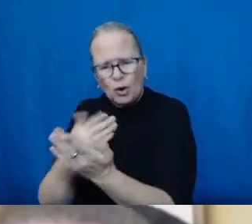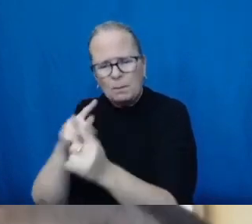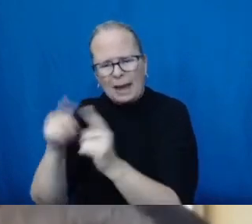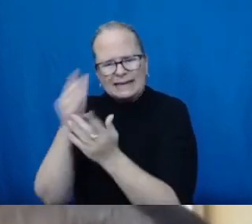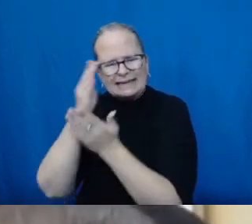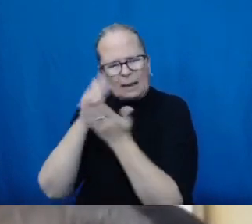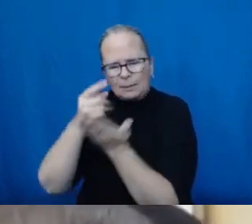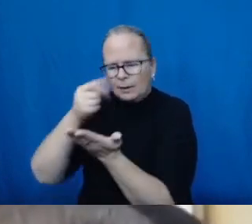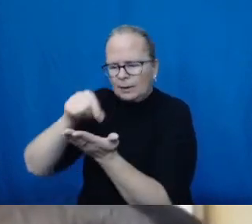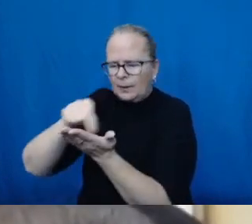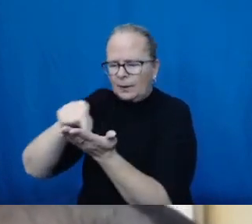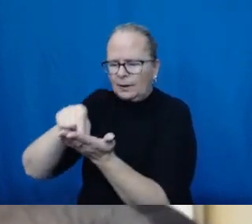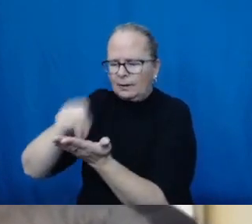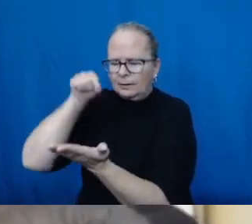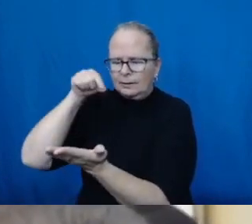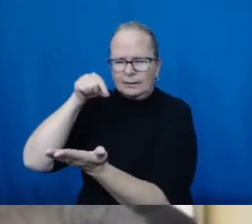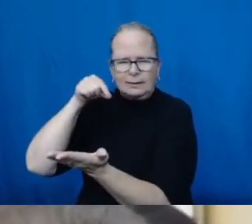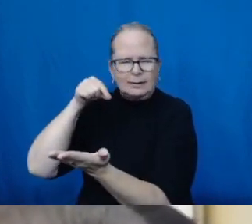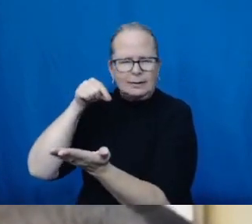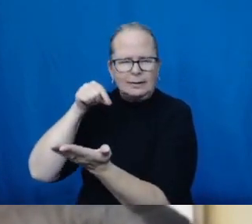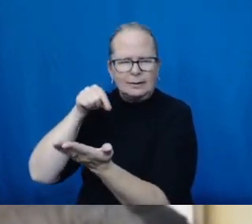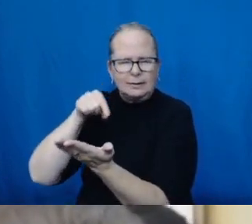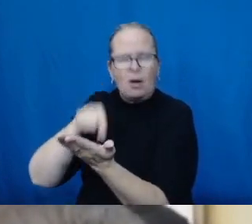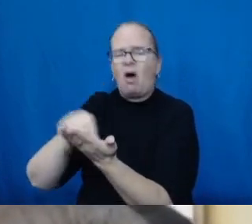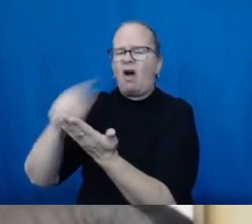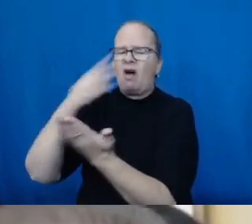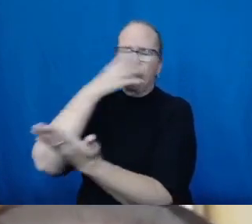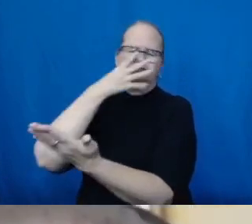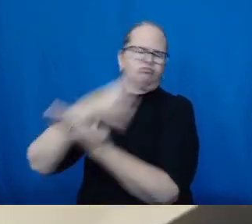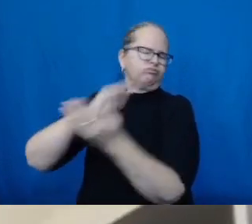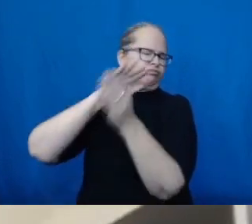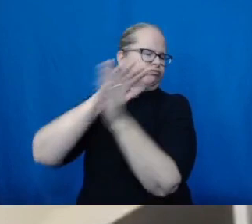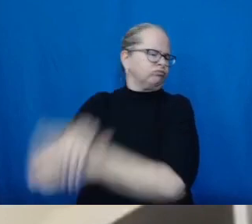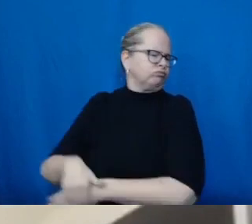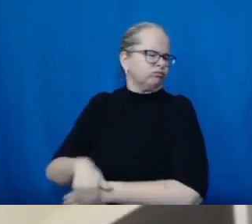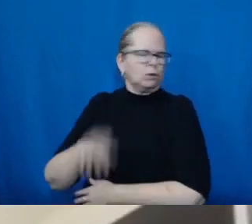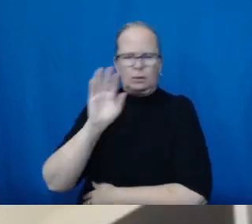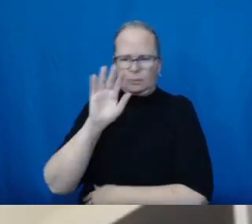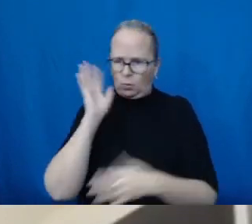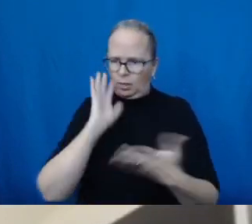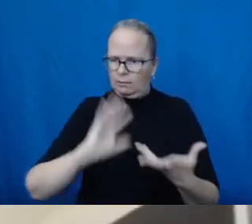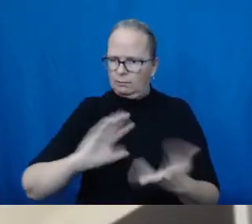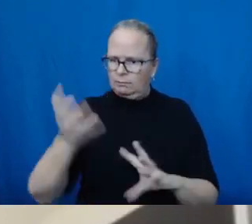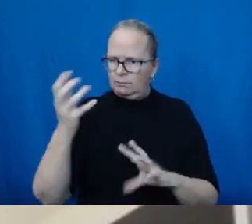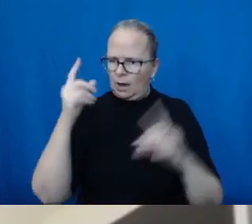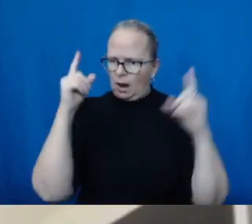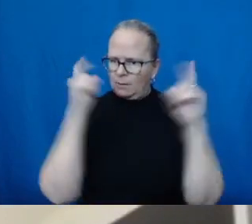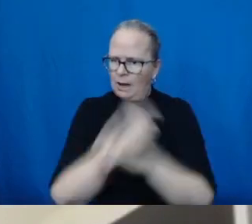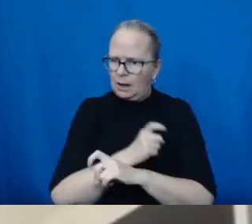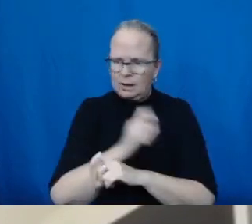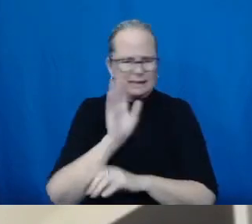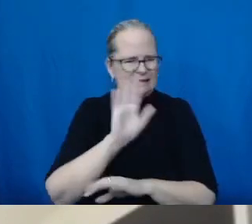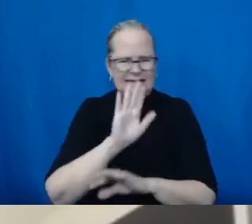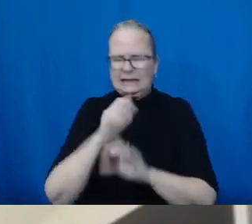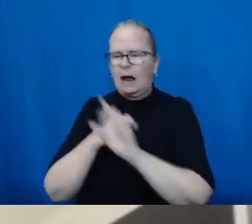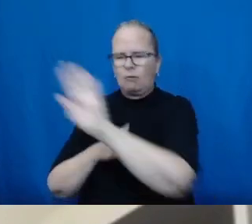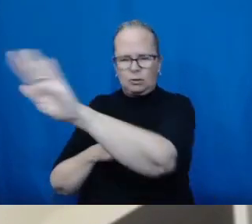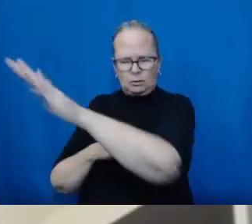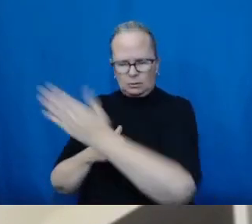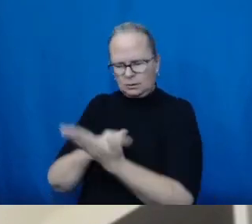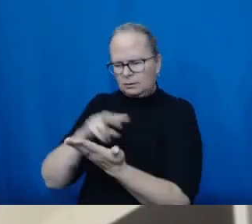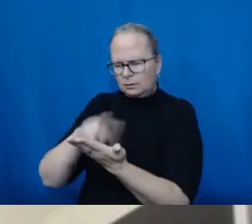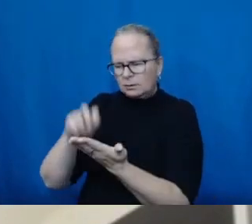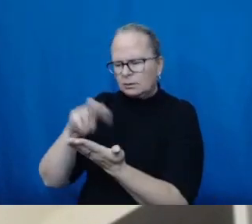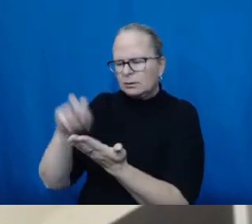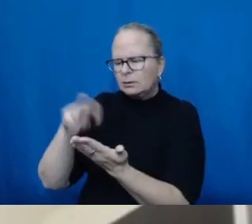need to understand it. We need to understand what that complexity is, and then we can better understand how to approach it. One